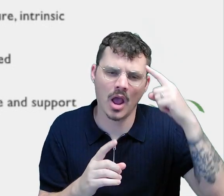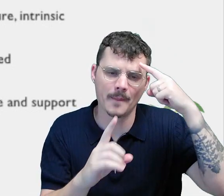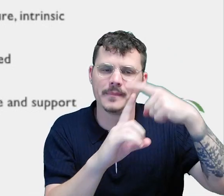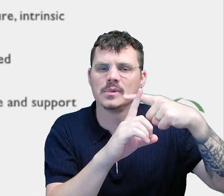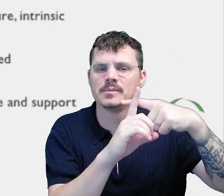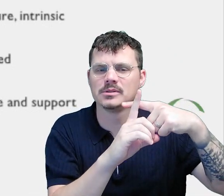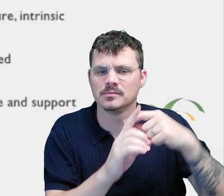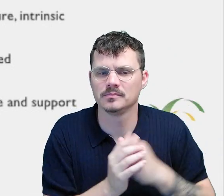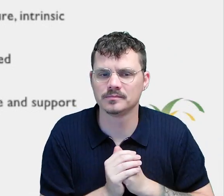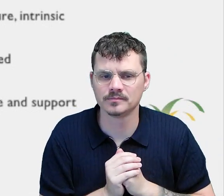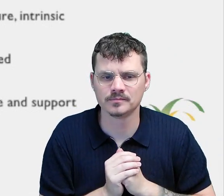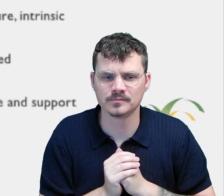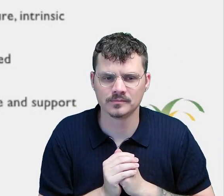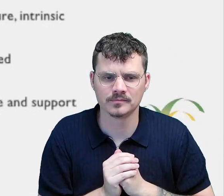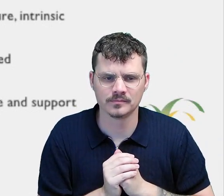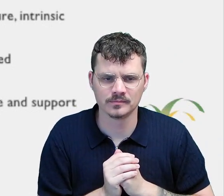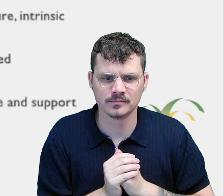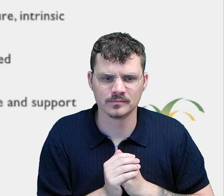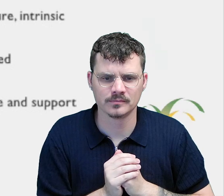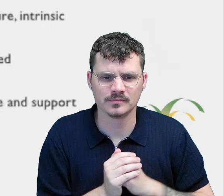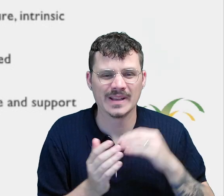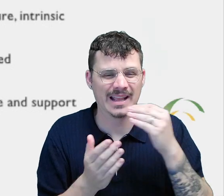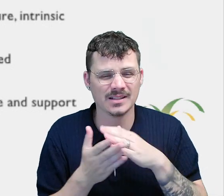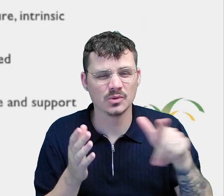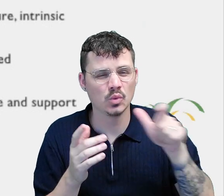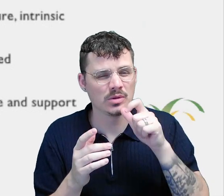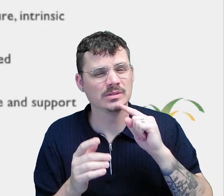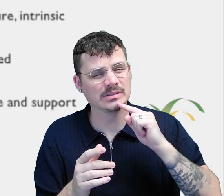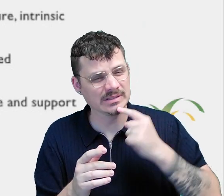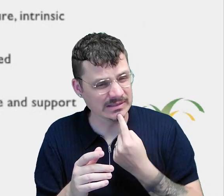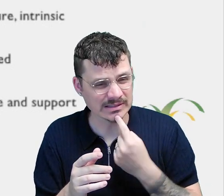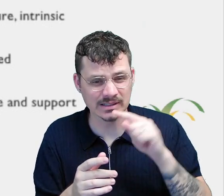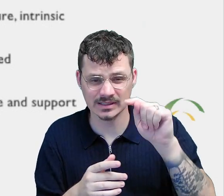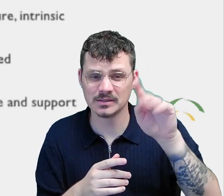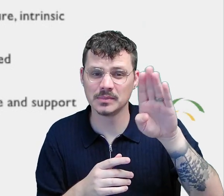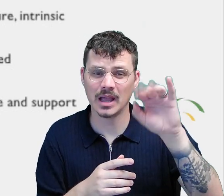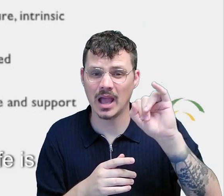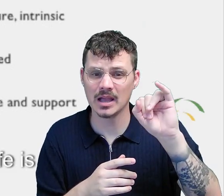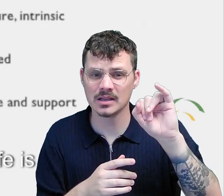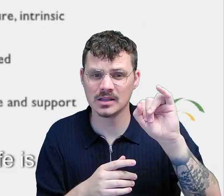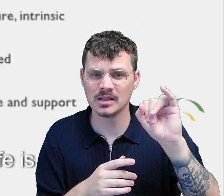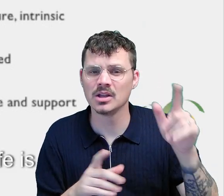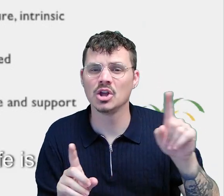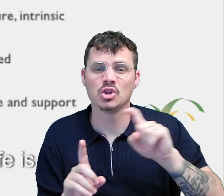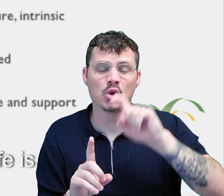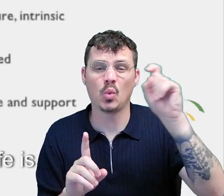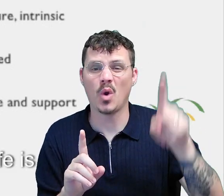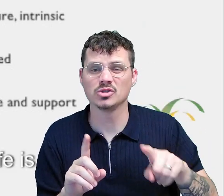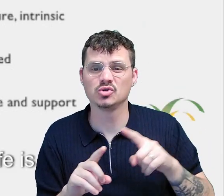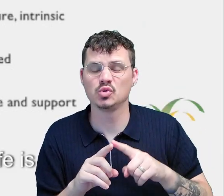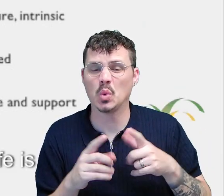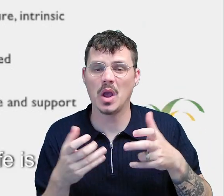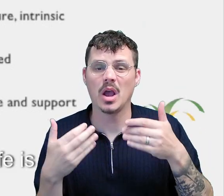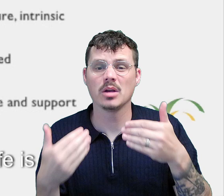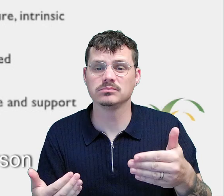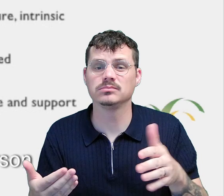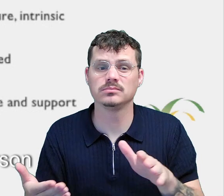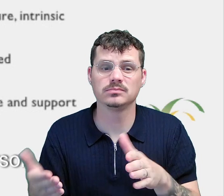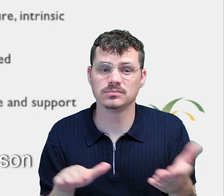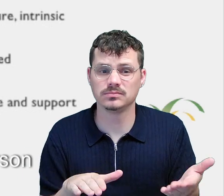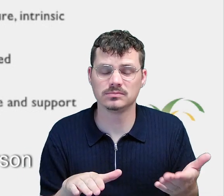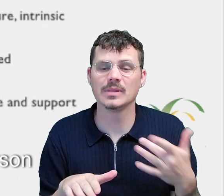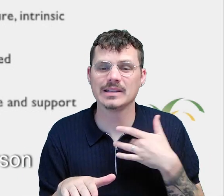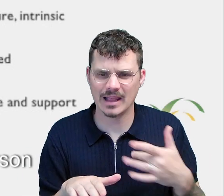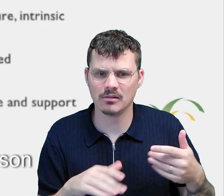optimism. In severe traumatic brain injury, the question of ending the person's life is